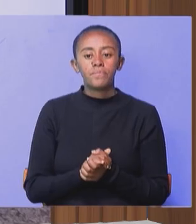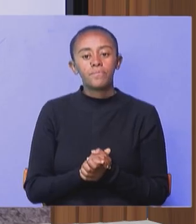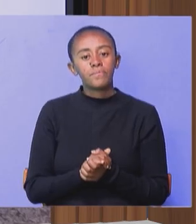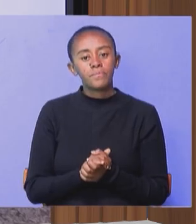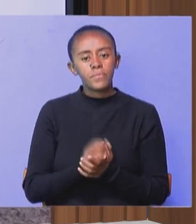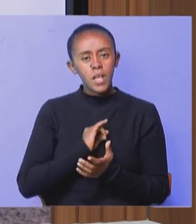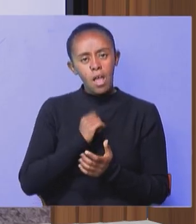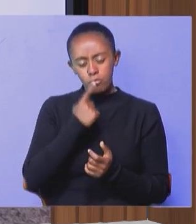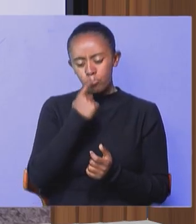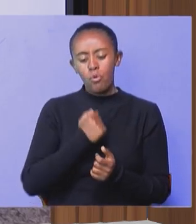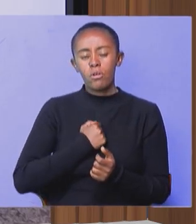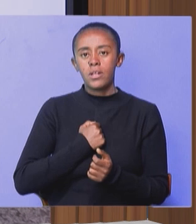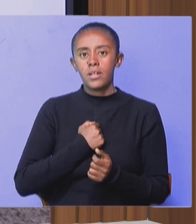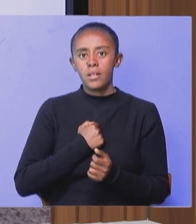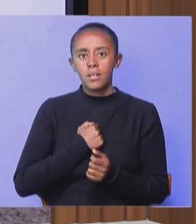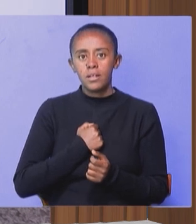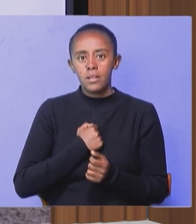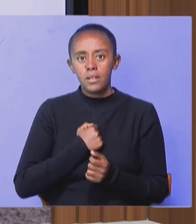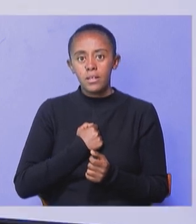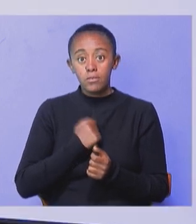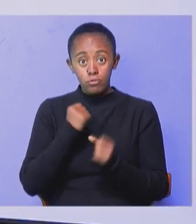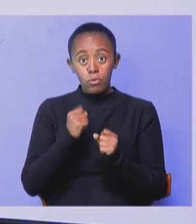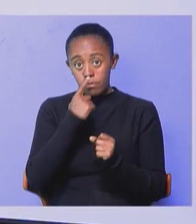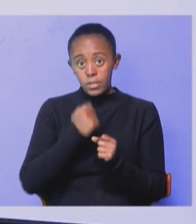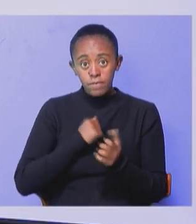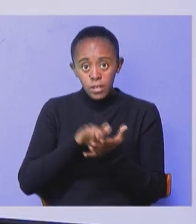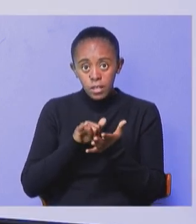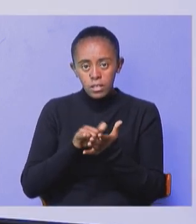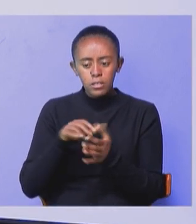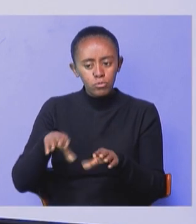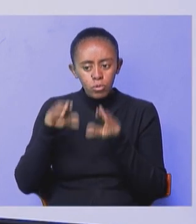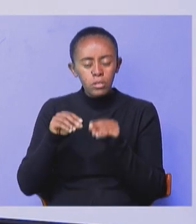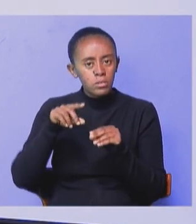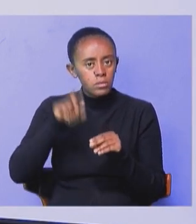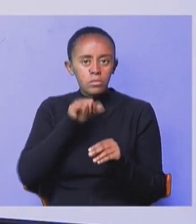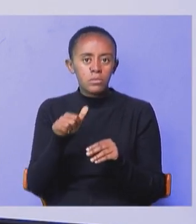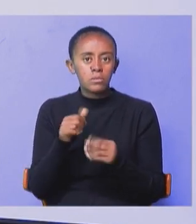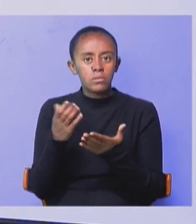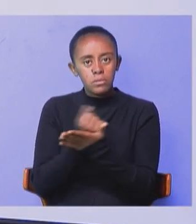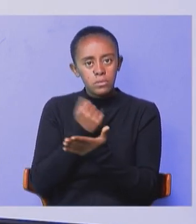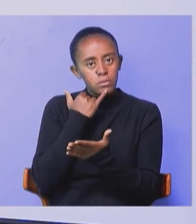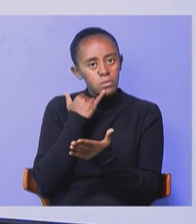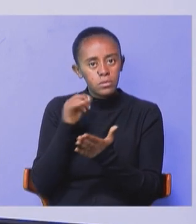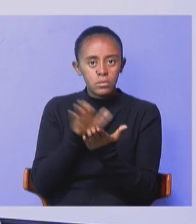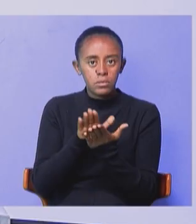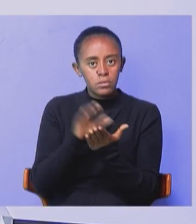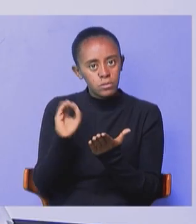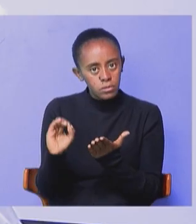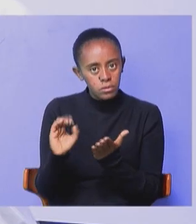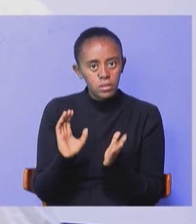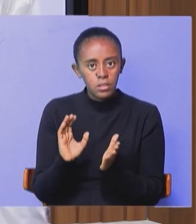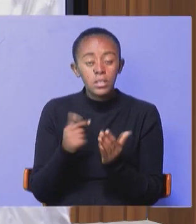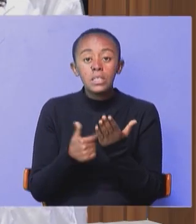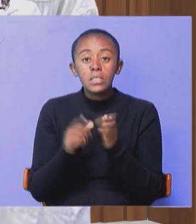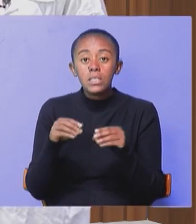I strongly believe that students should not take their mobile phones to school. So you're giving an opinion